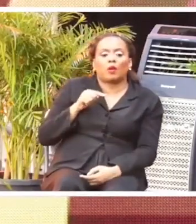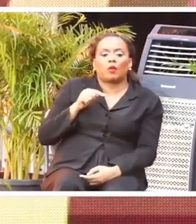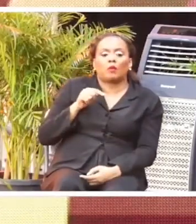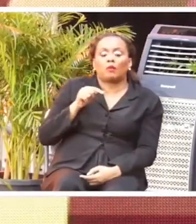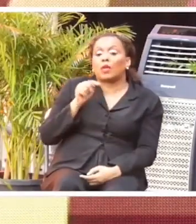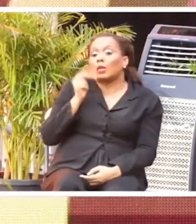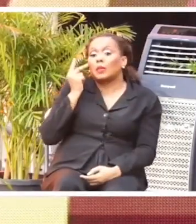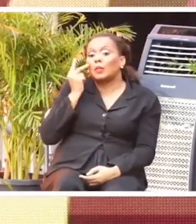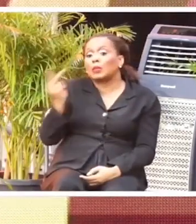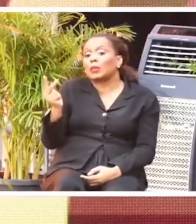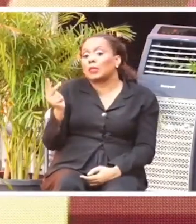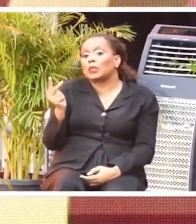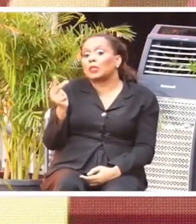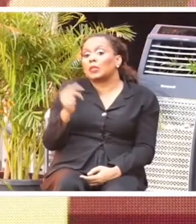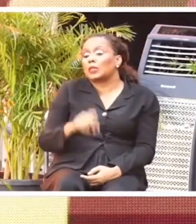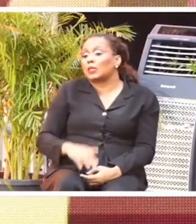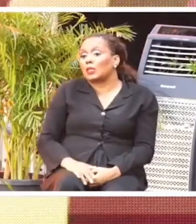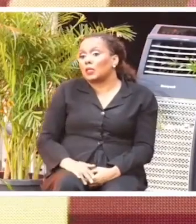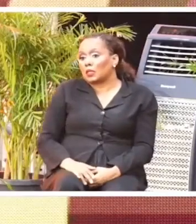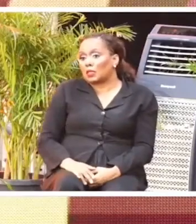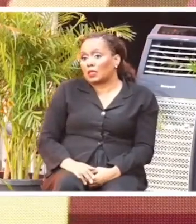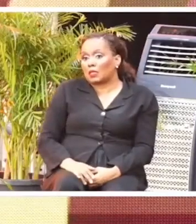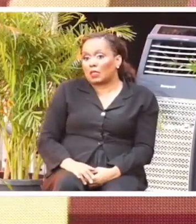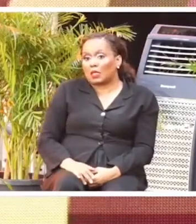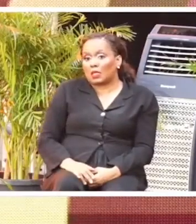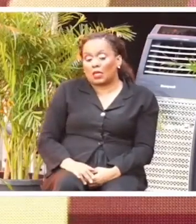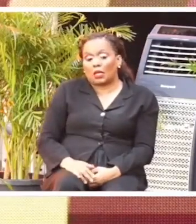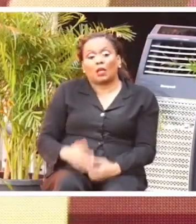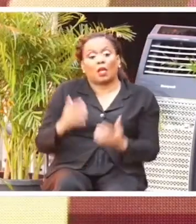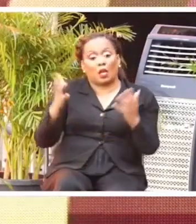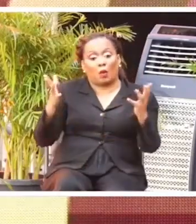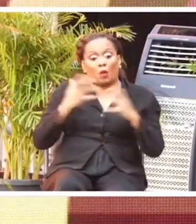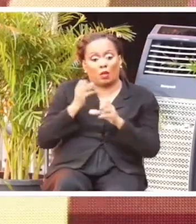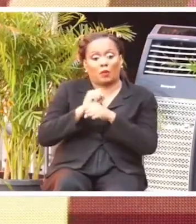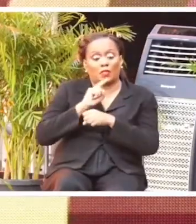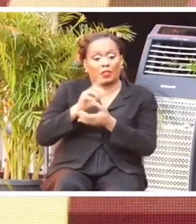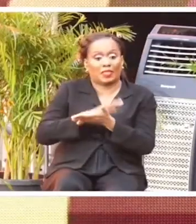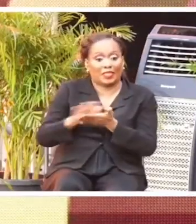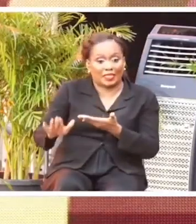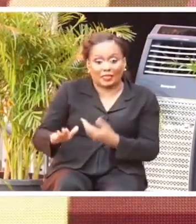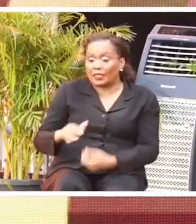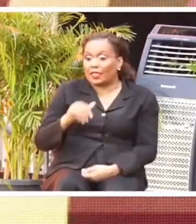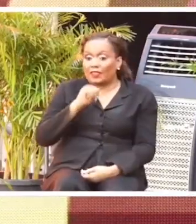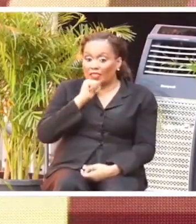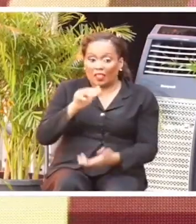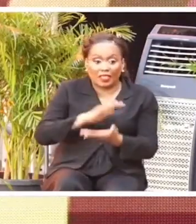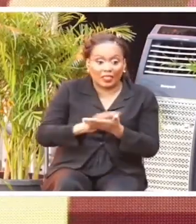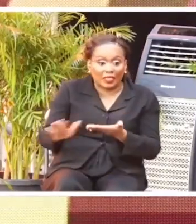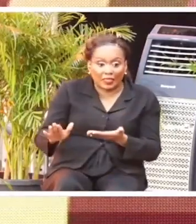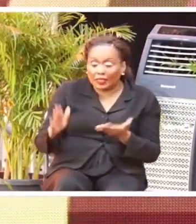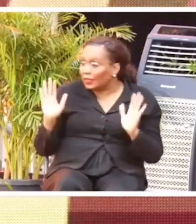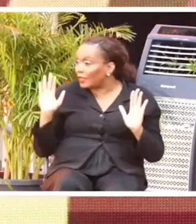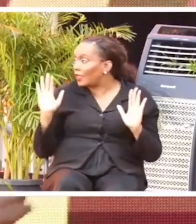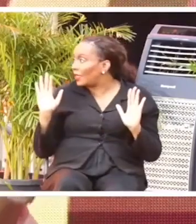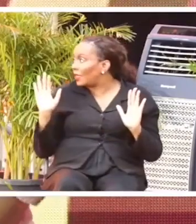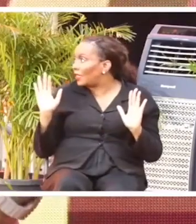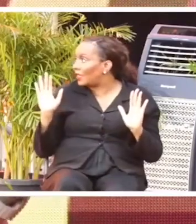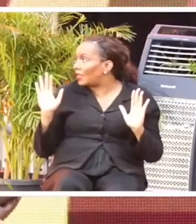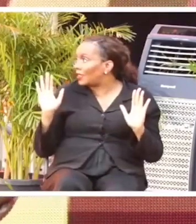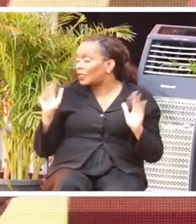weeks, downtown a brush, let it be clean. Because if it ain't clean, no pay.